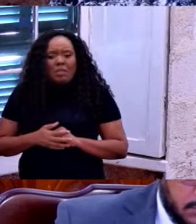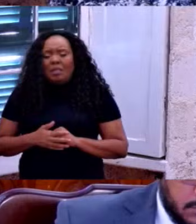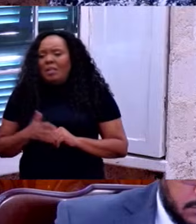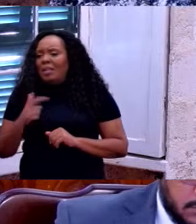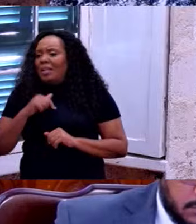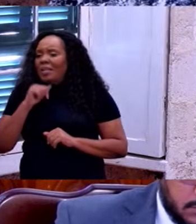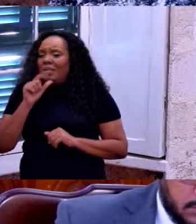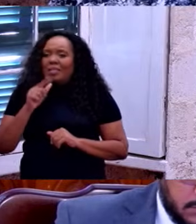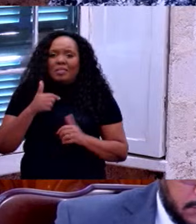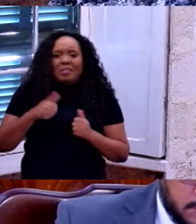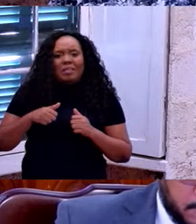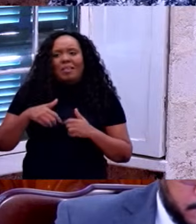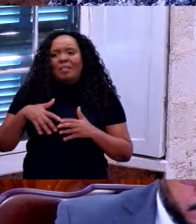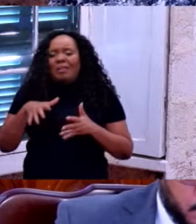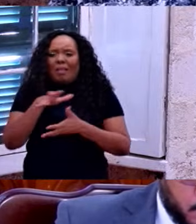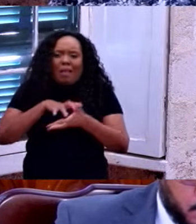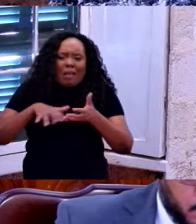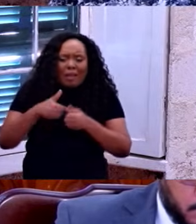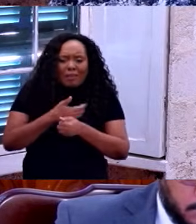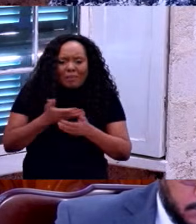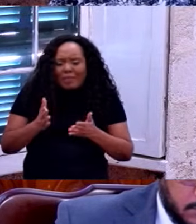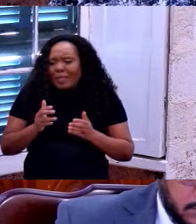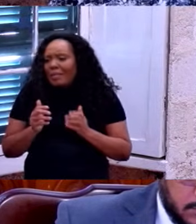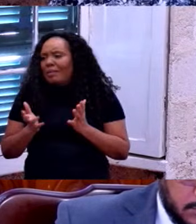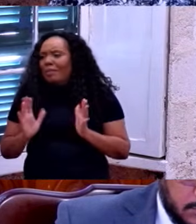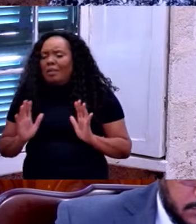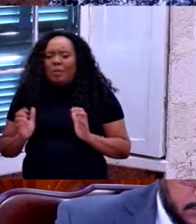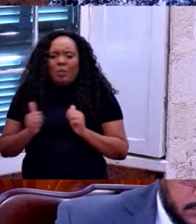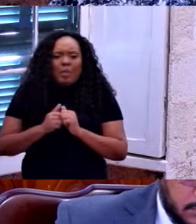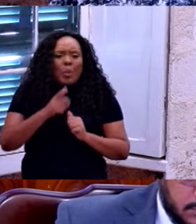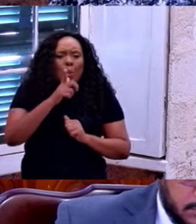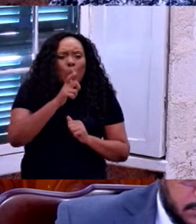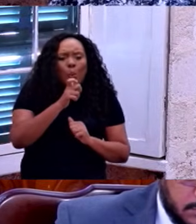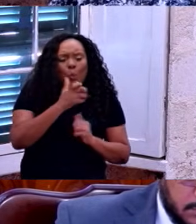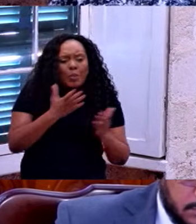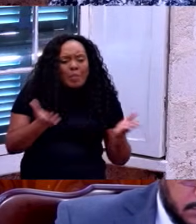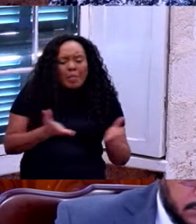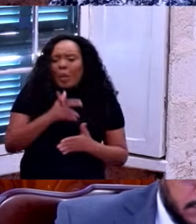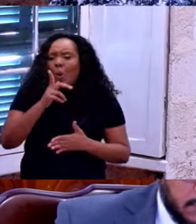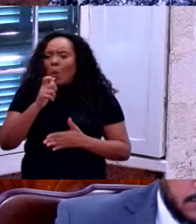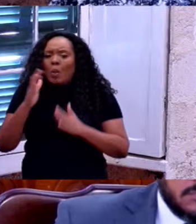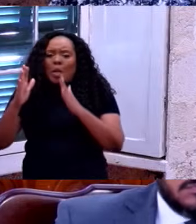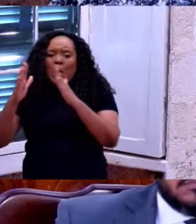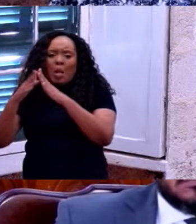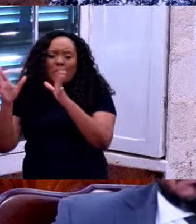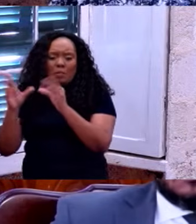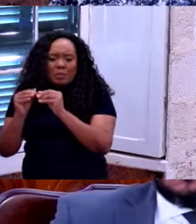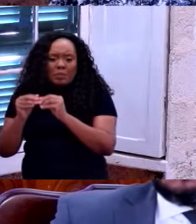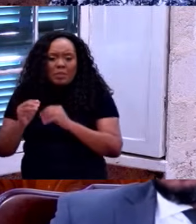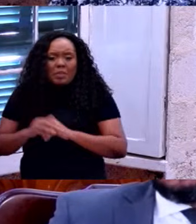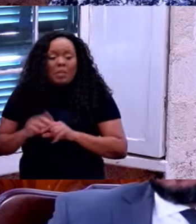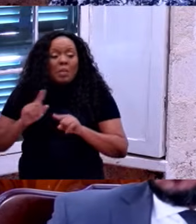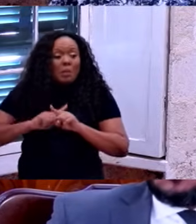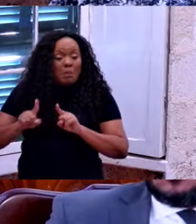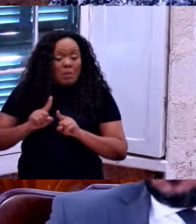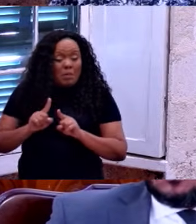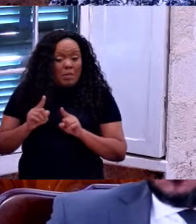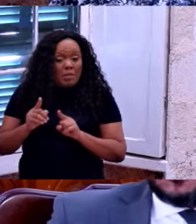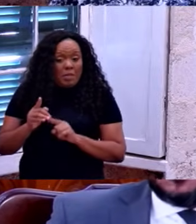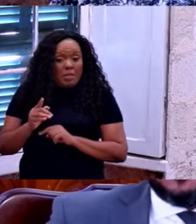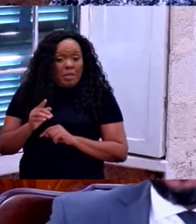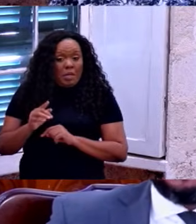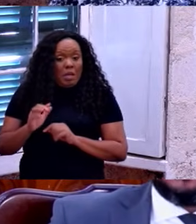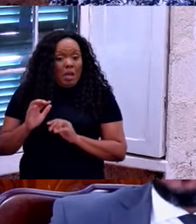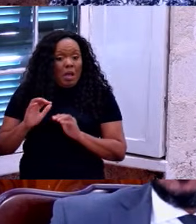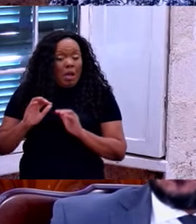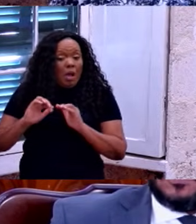and he should be able to present in the law. I get it. But it's only going to work if it's effective. It's only going to work if those